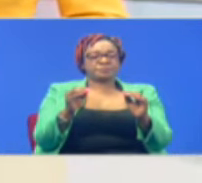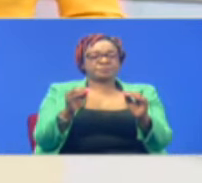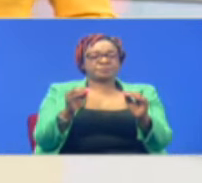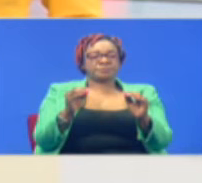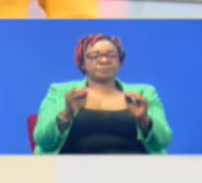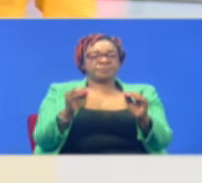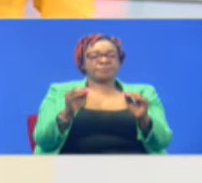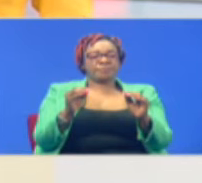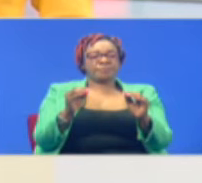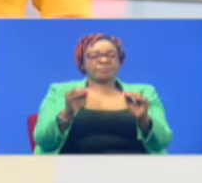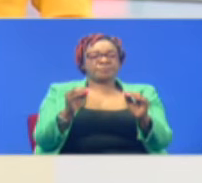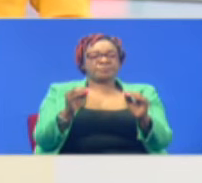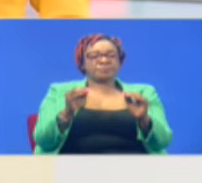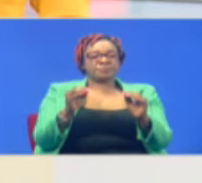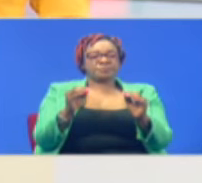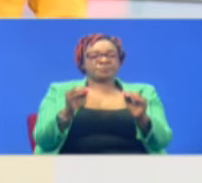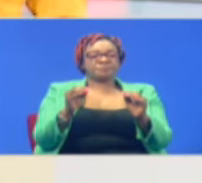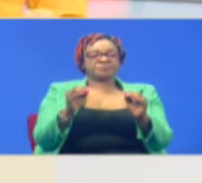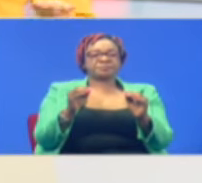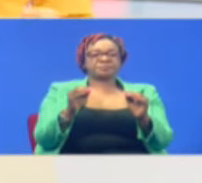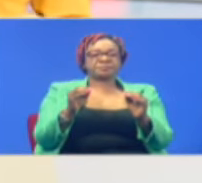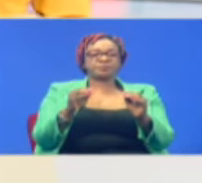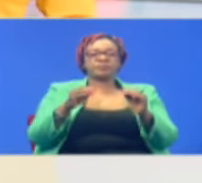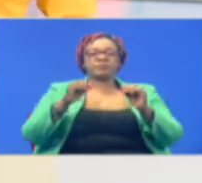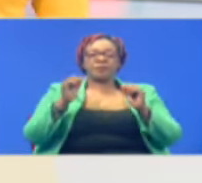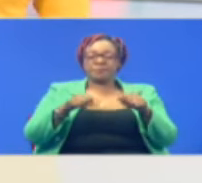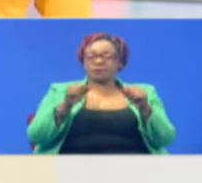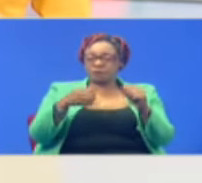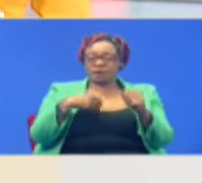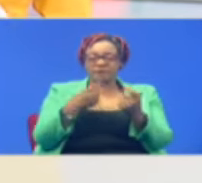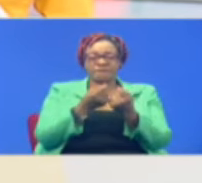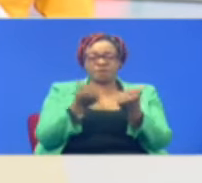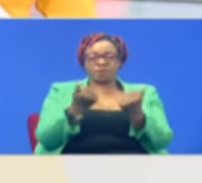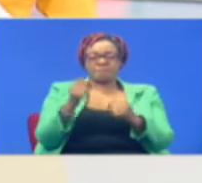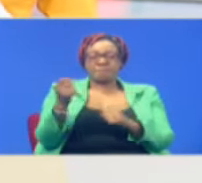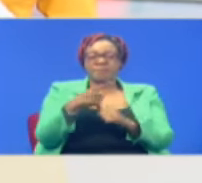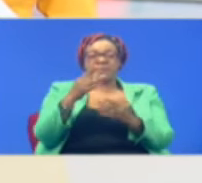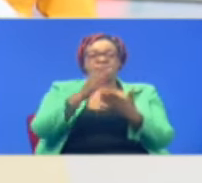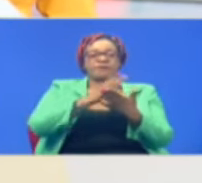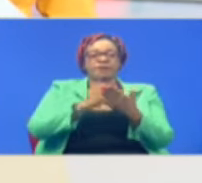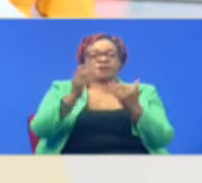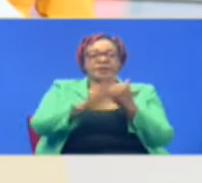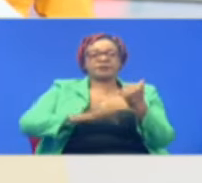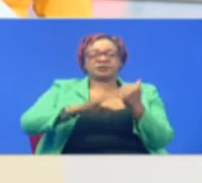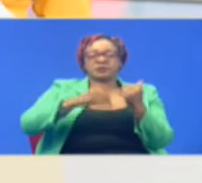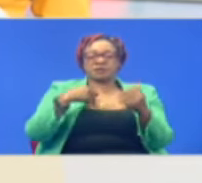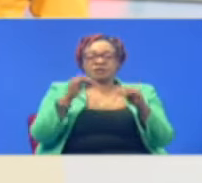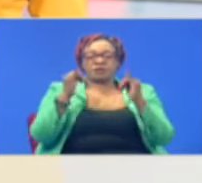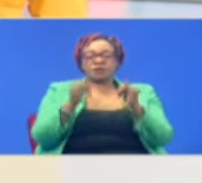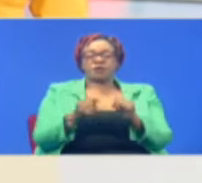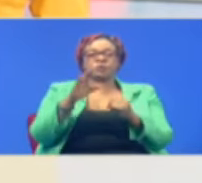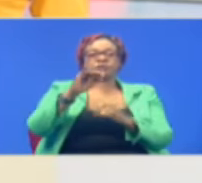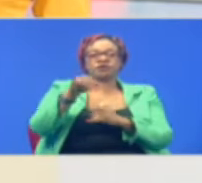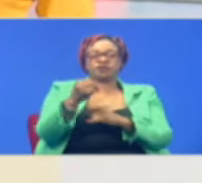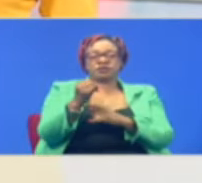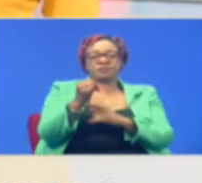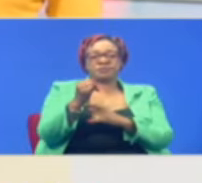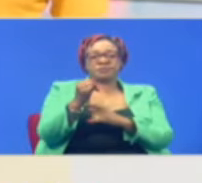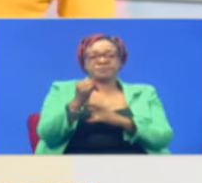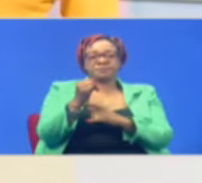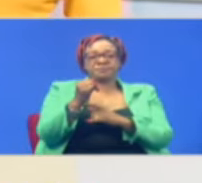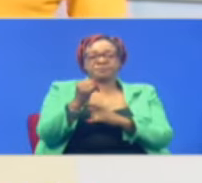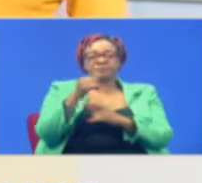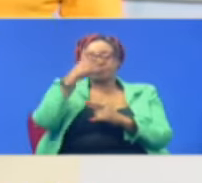All right, elsewhere now, and it is likely to take a few months before the country has a new Chief Justice. And this is due